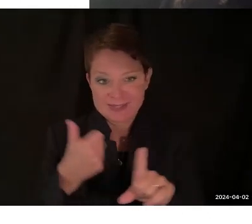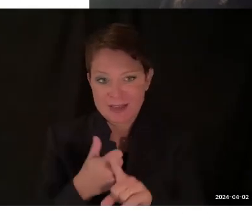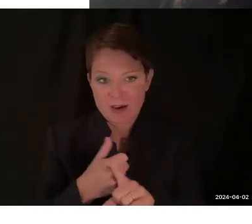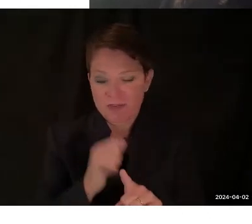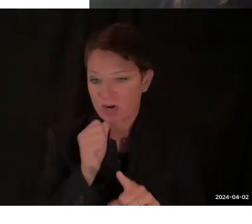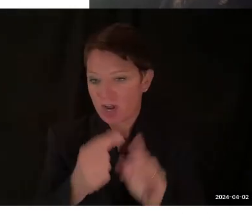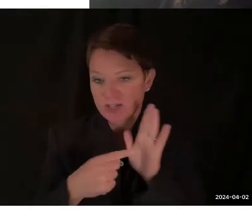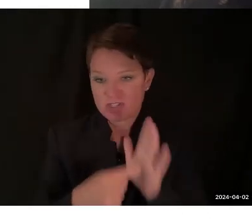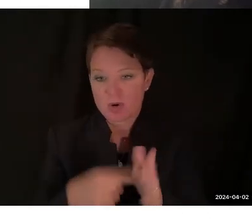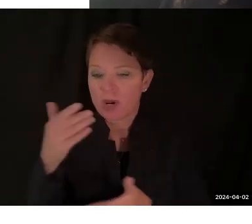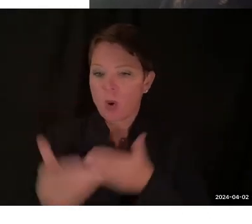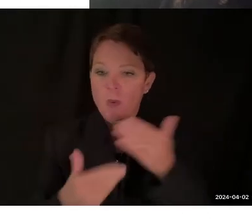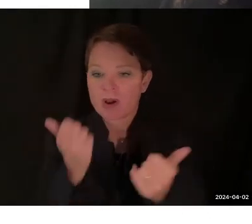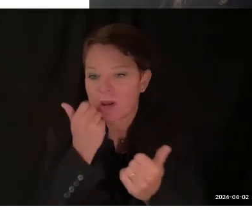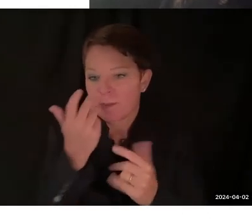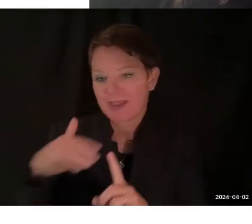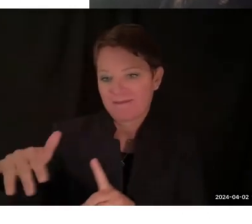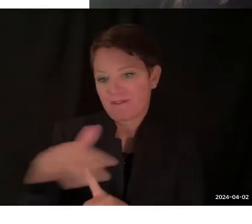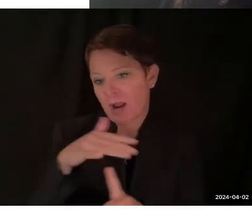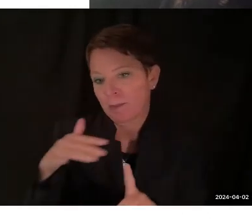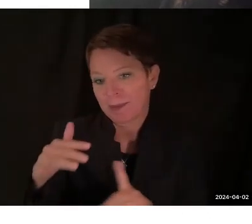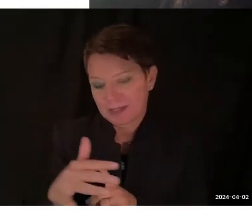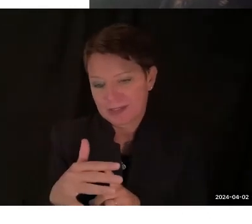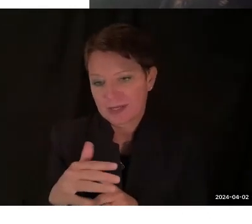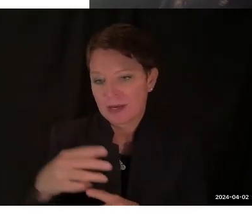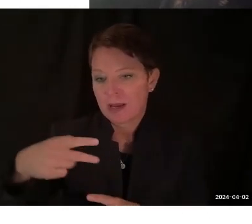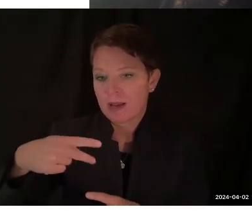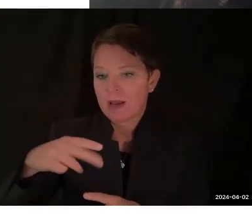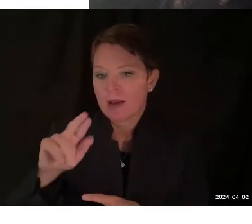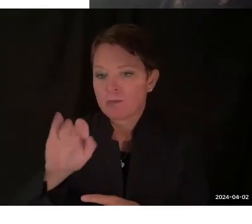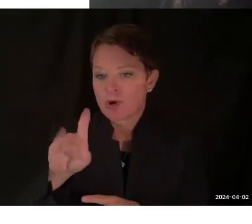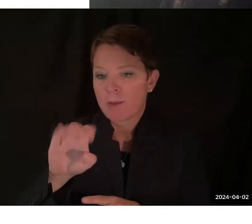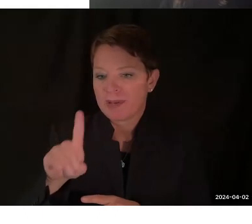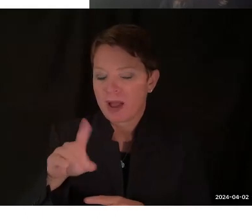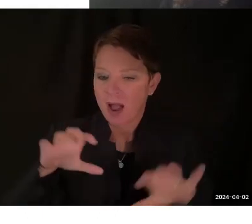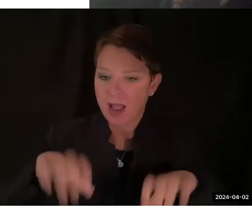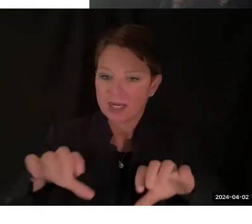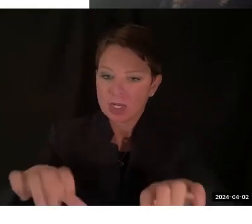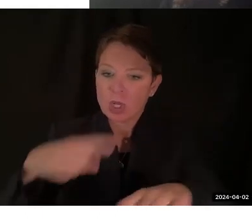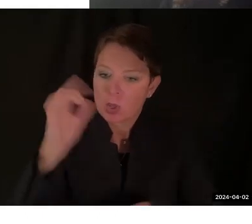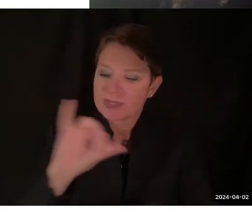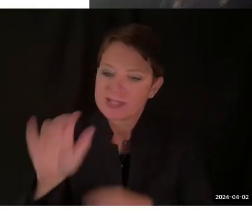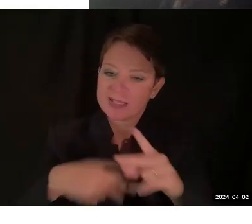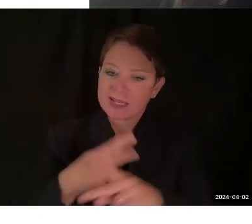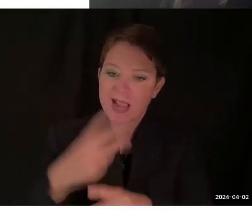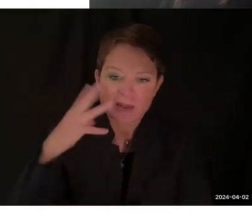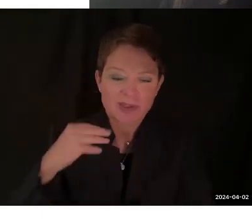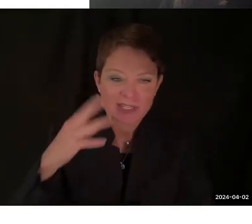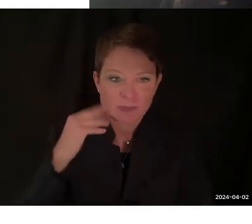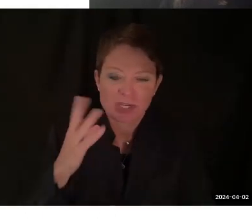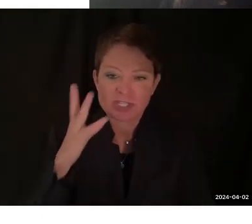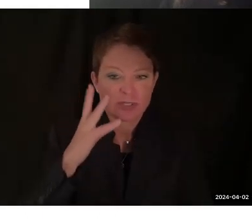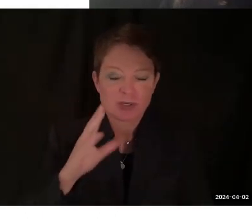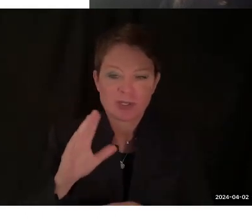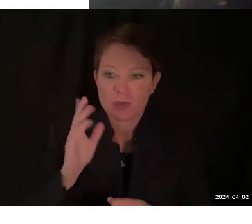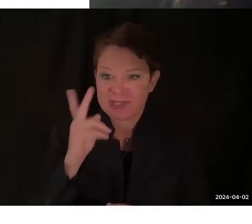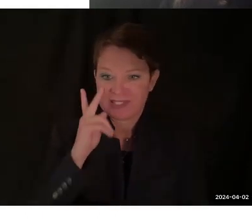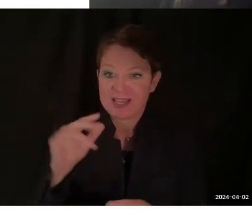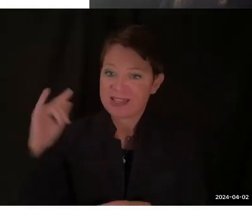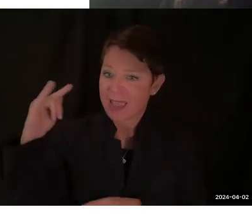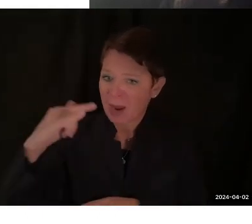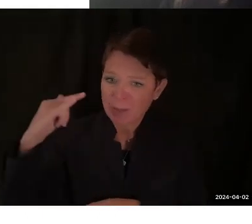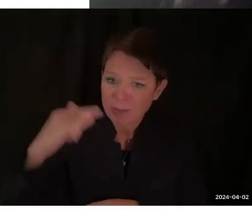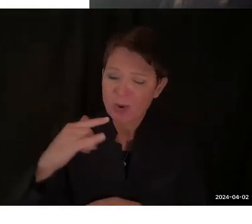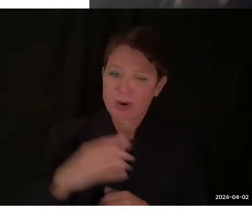aren't showing a welcoming environment. The promenade rendering looks like the type of experience you'd encounter at the